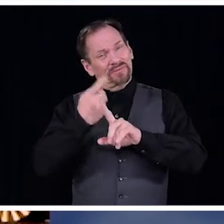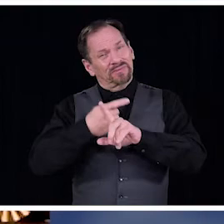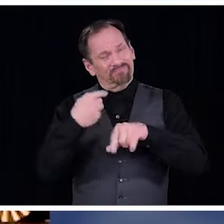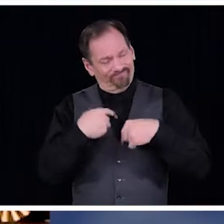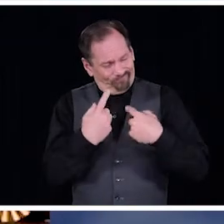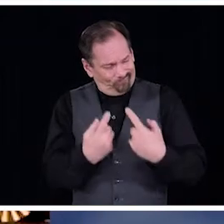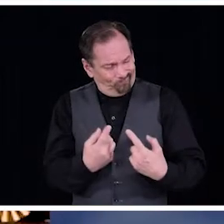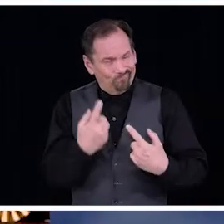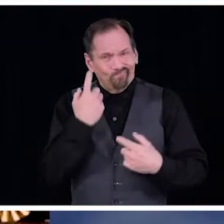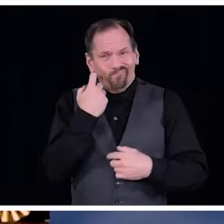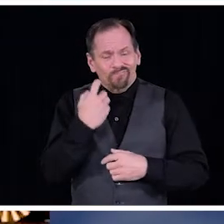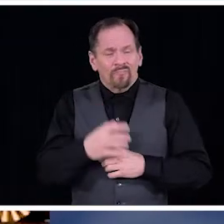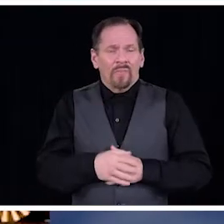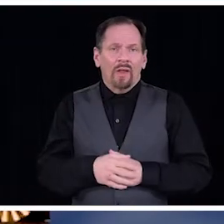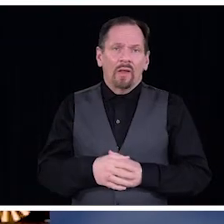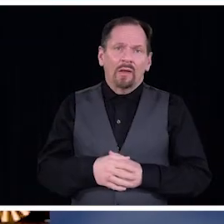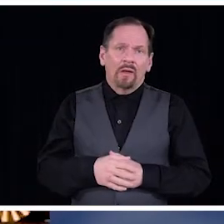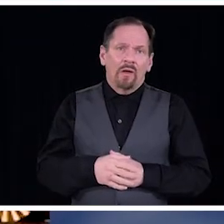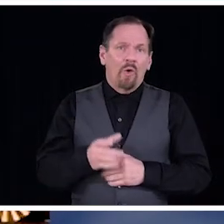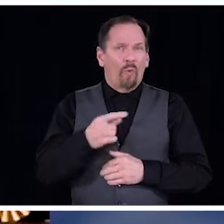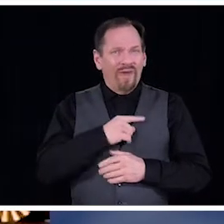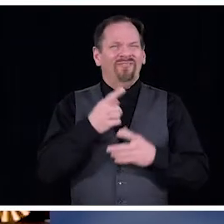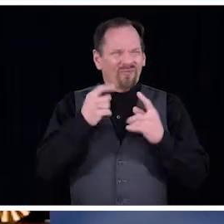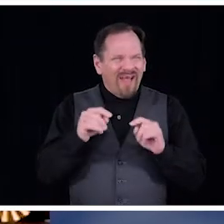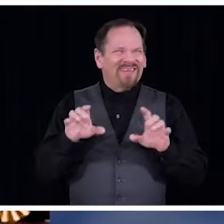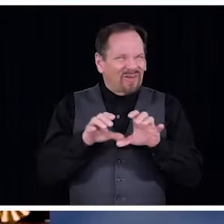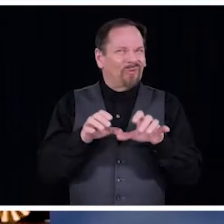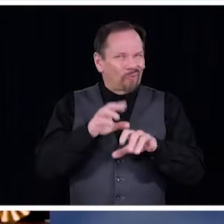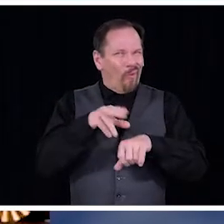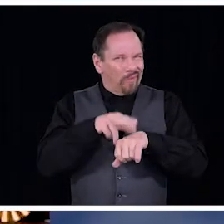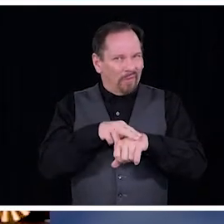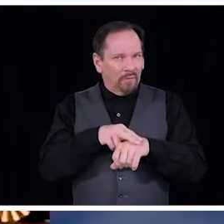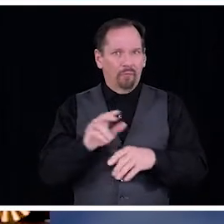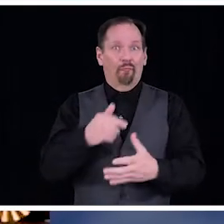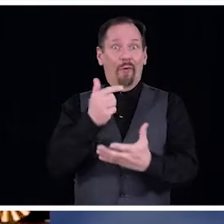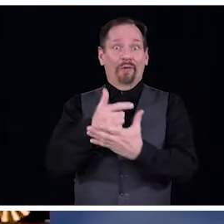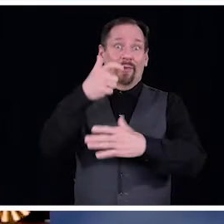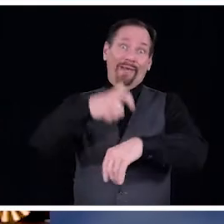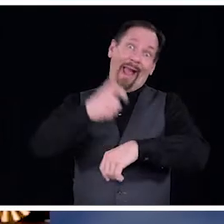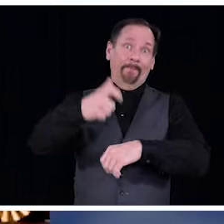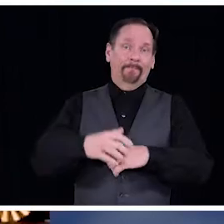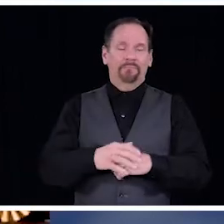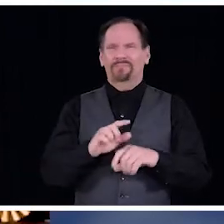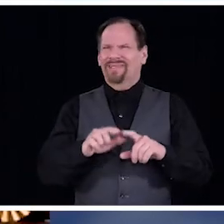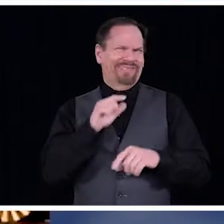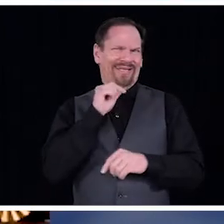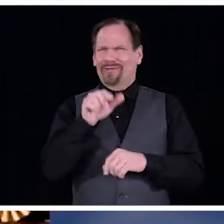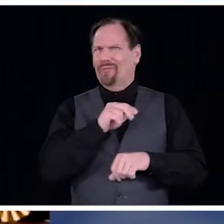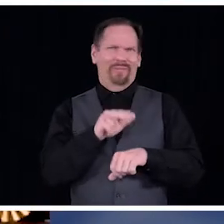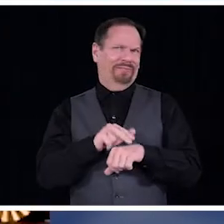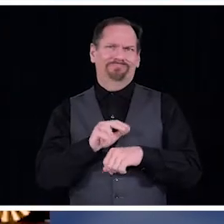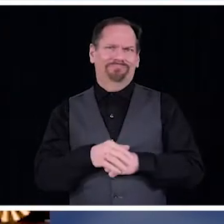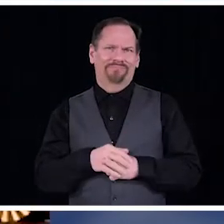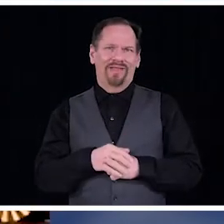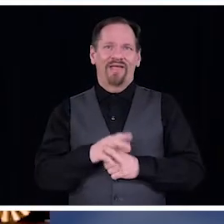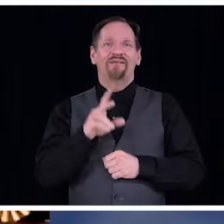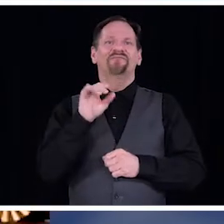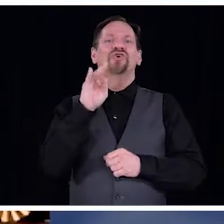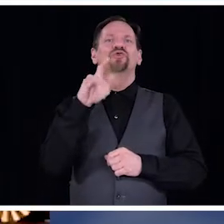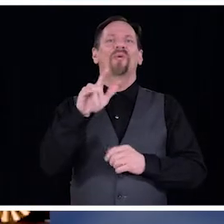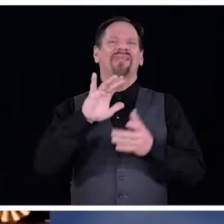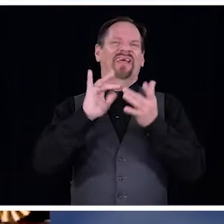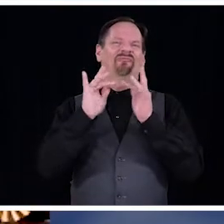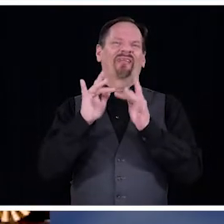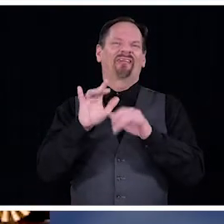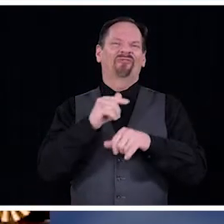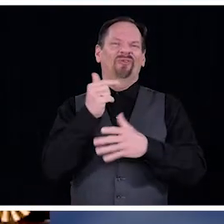some sense of normalcy, here you are graduating on time, it's been anything but normal. This virtual graduation attests to